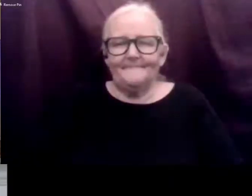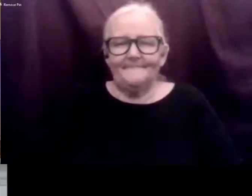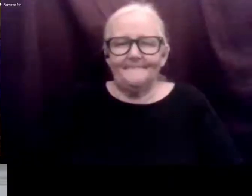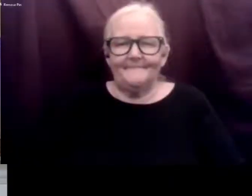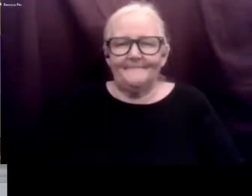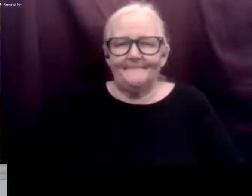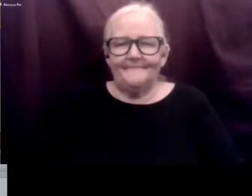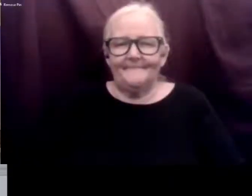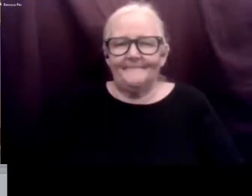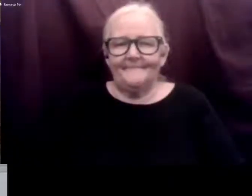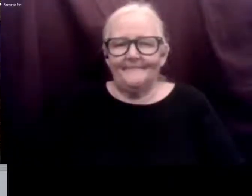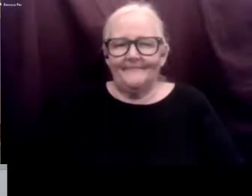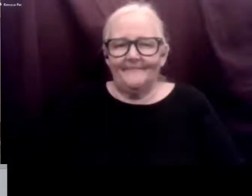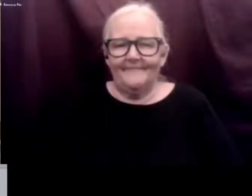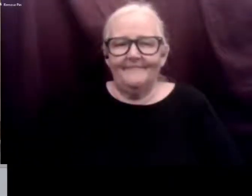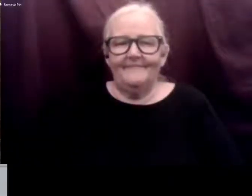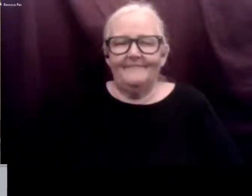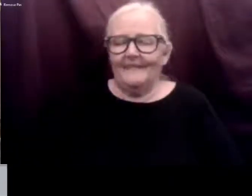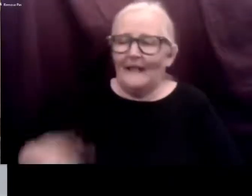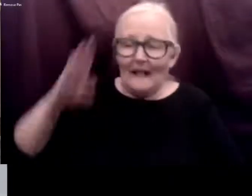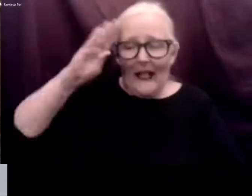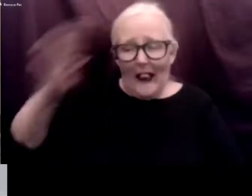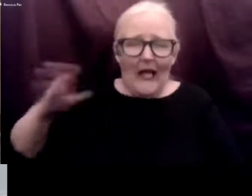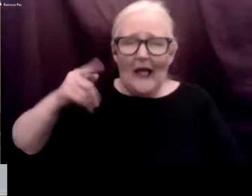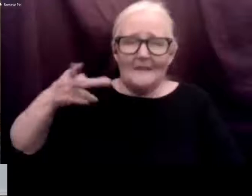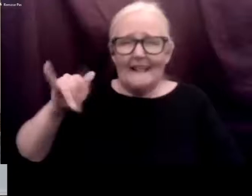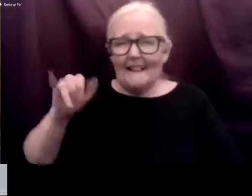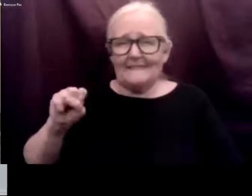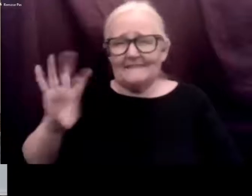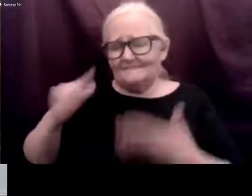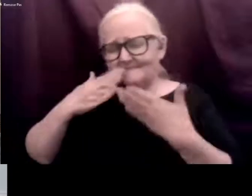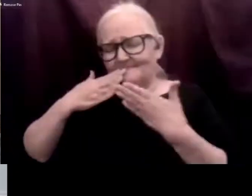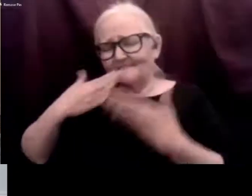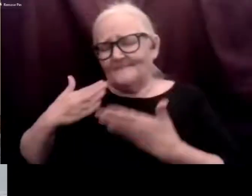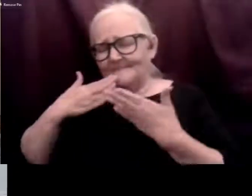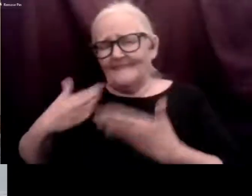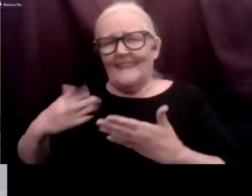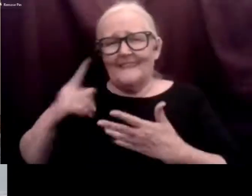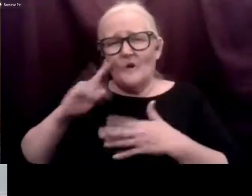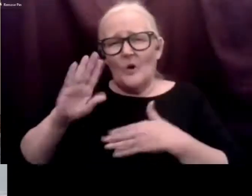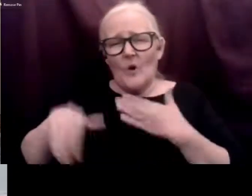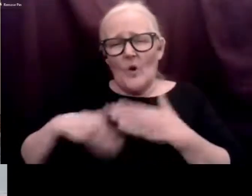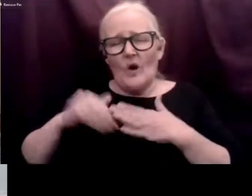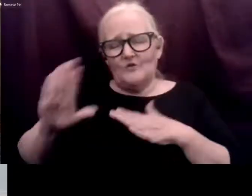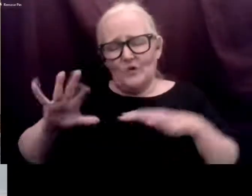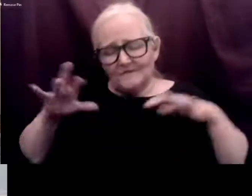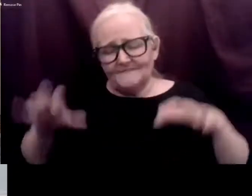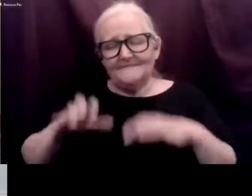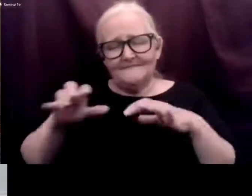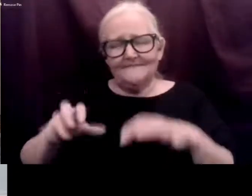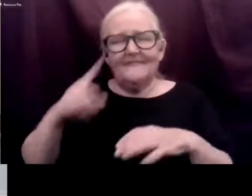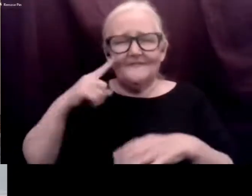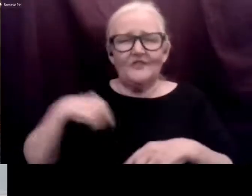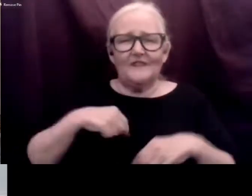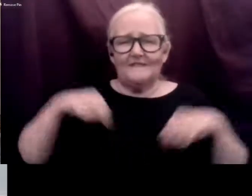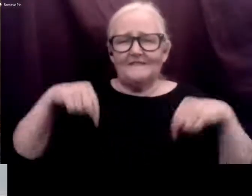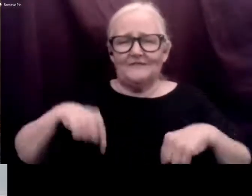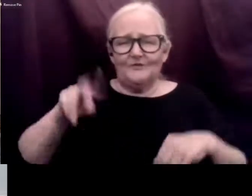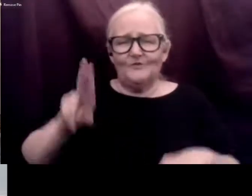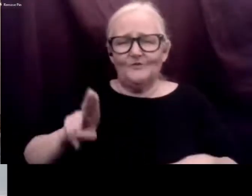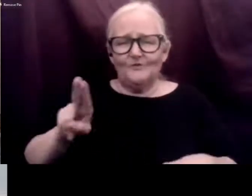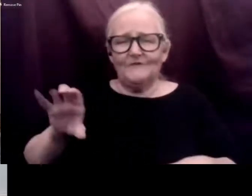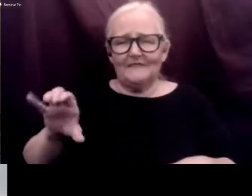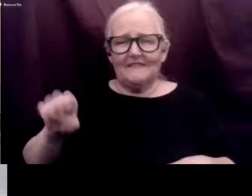Hi, Phyllis. Hey, thank you so much for all the work you've done for us at UUCSS. I really enjoyed